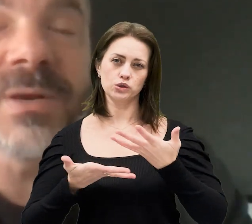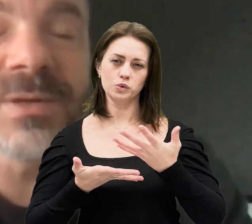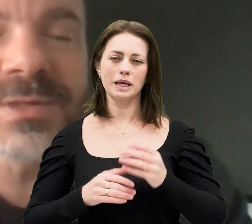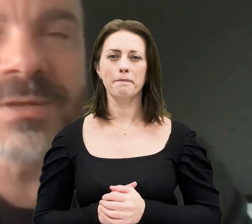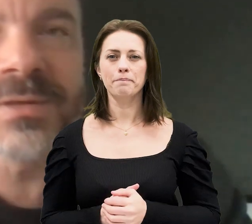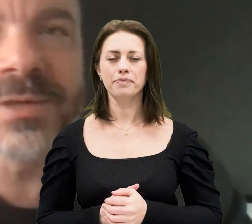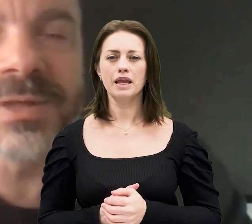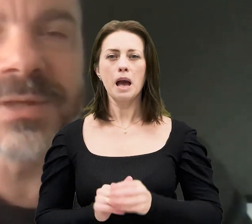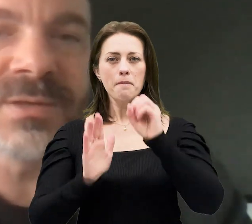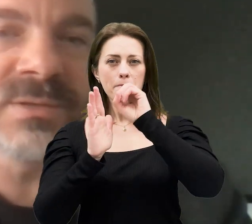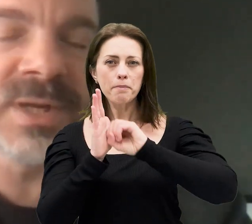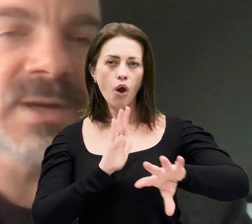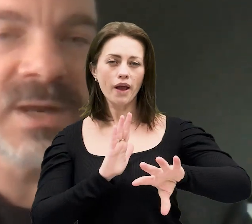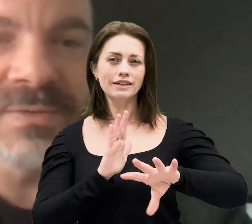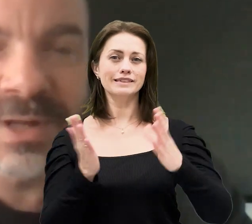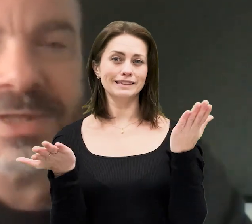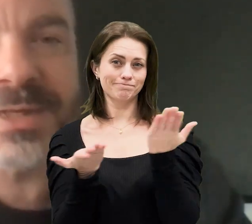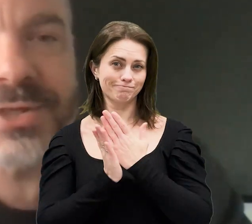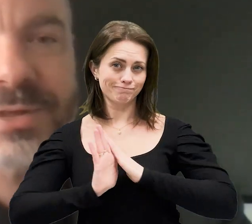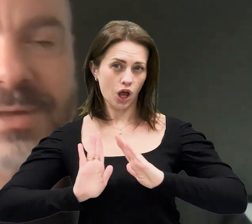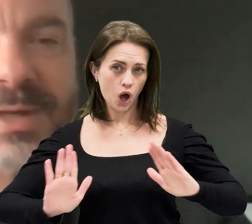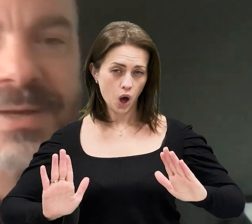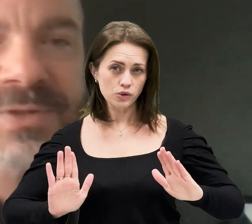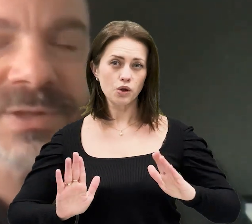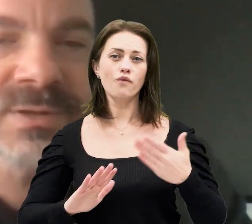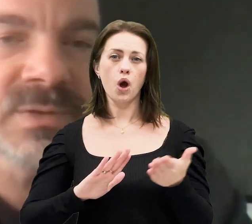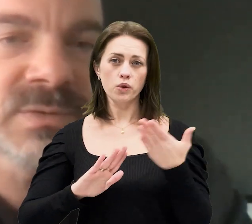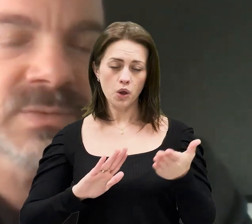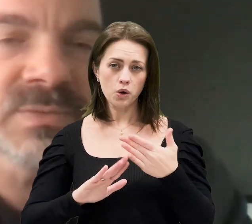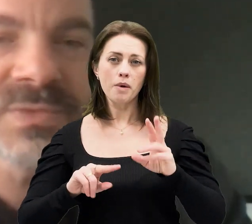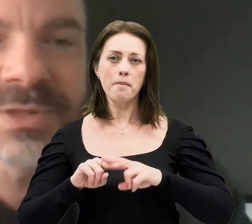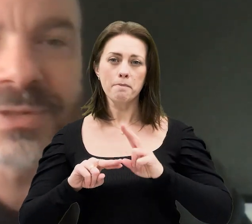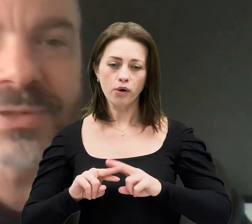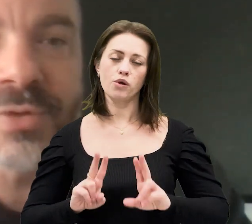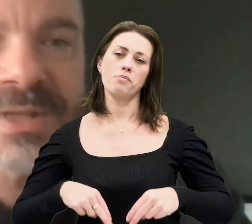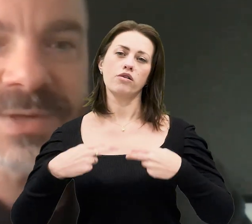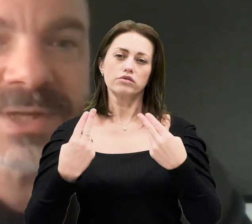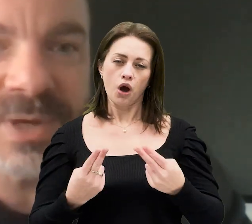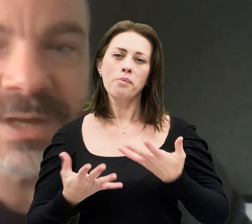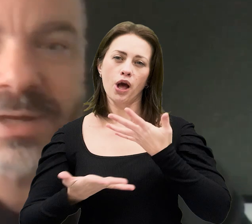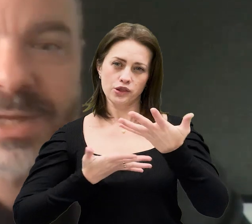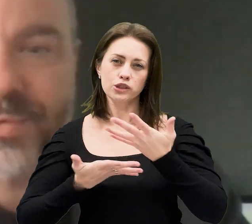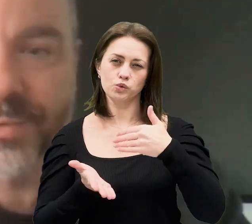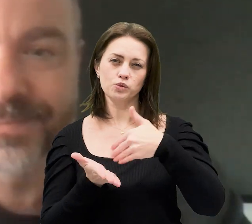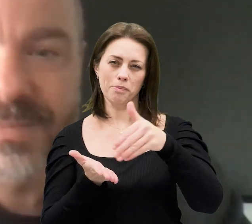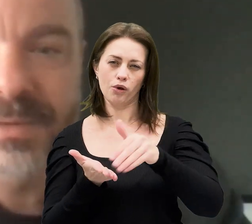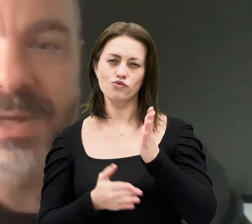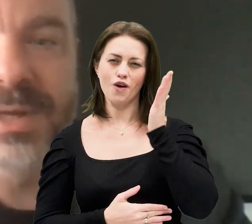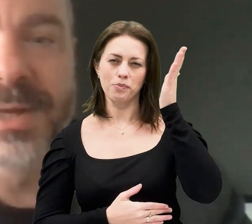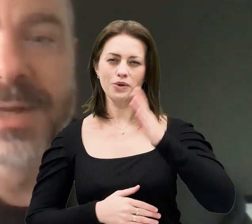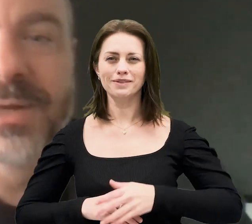There will be also a kind of real discussion after the documentary screening later